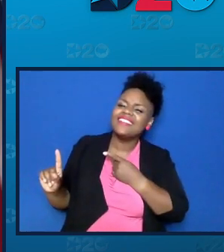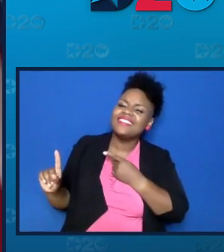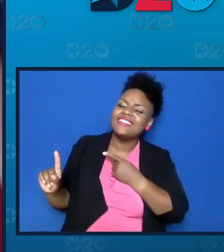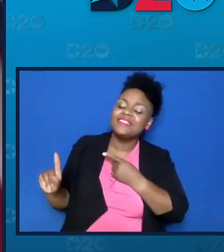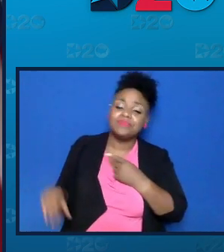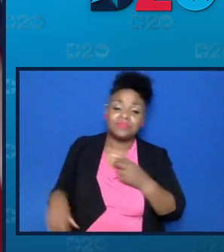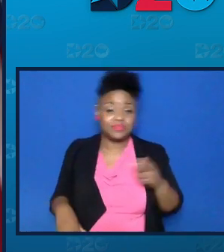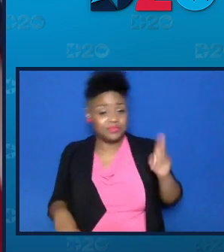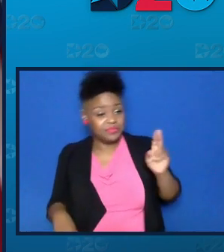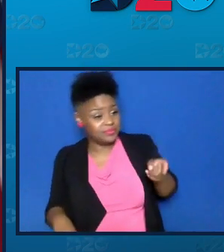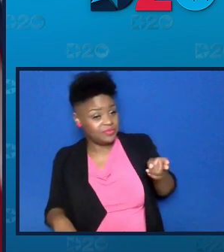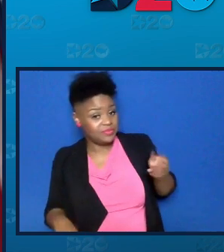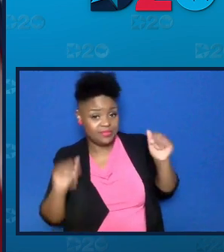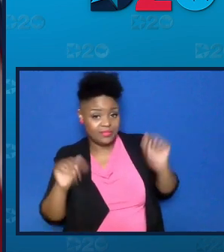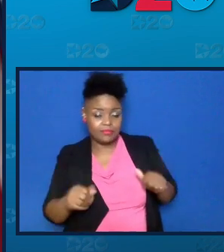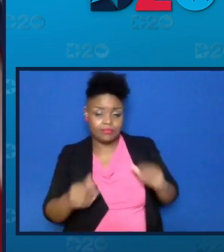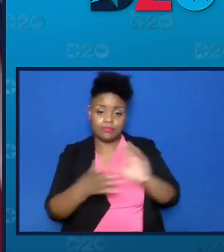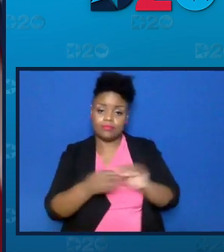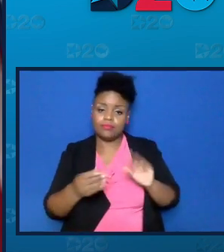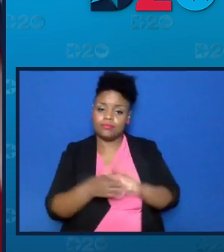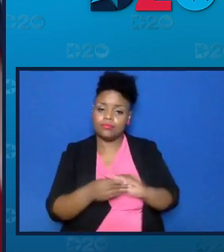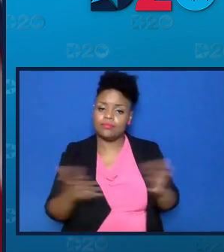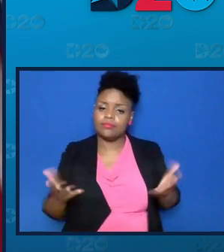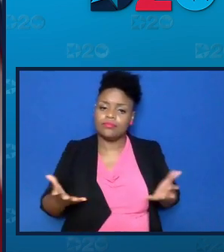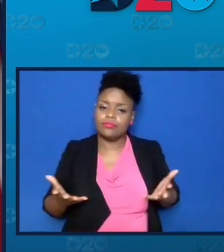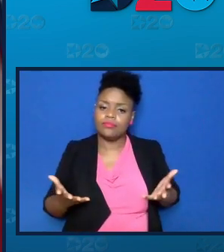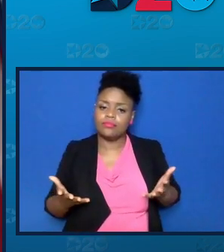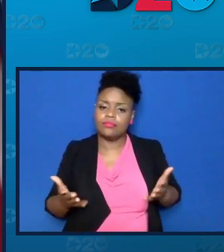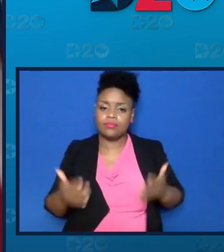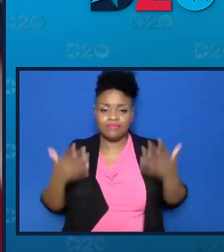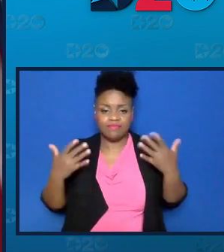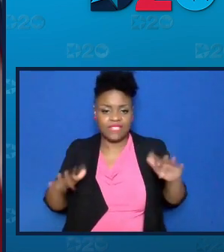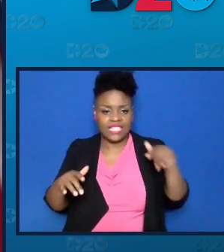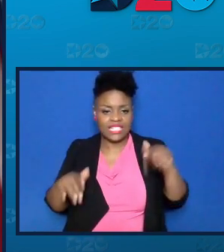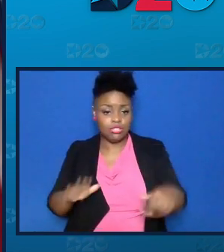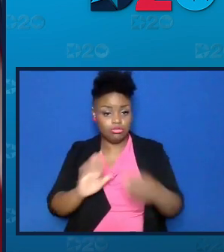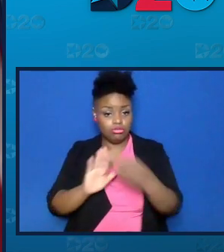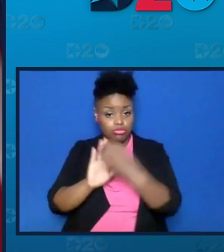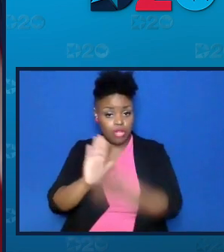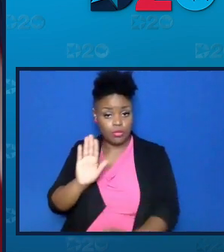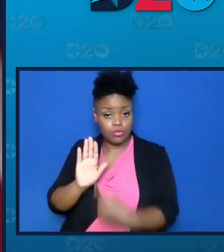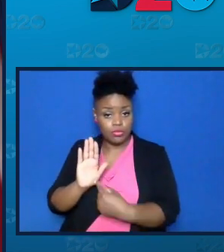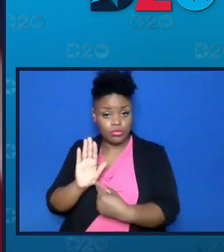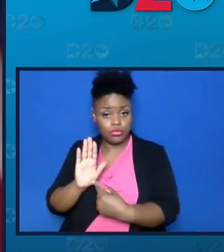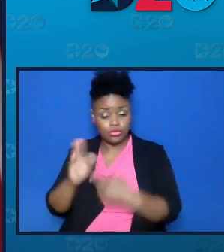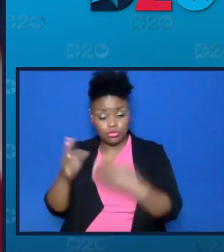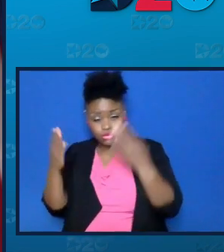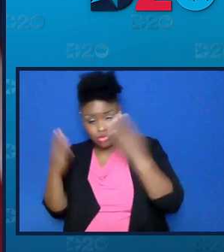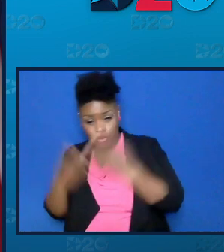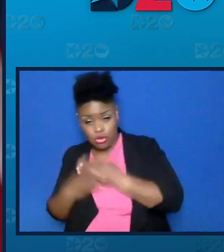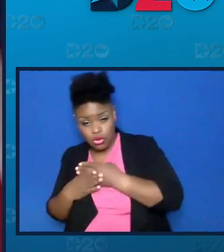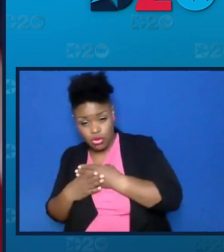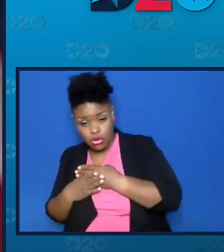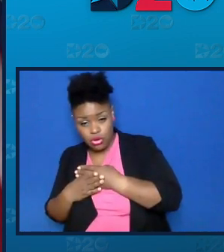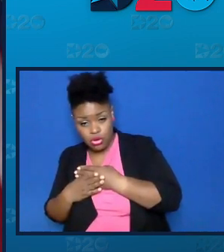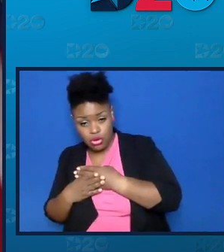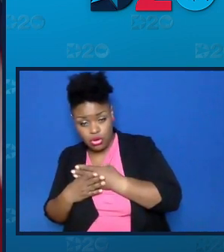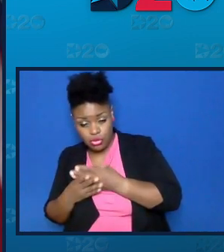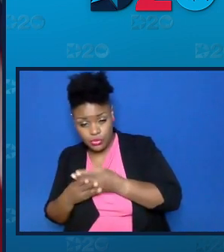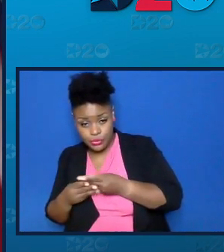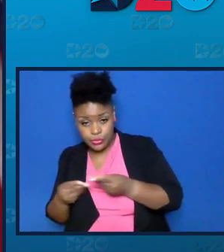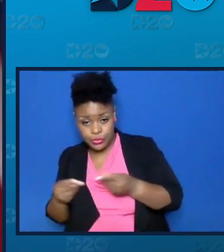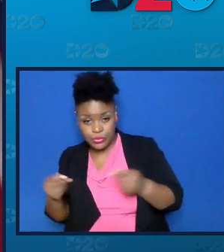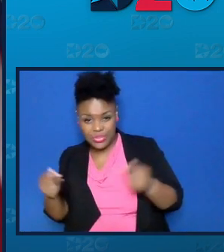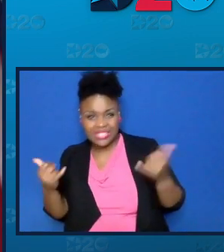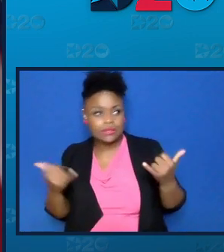say that the end of this chapter of American darkness began here tonight as love and hope